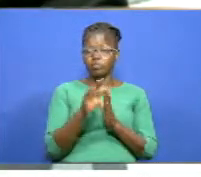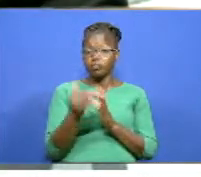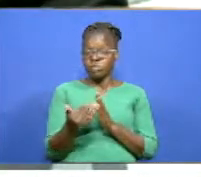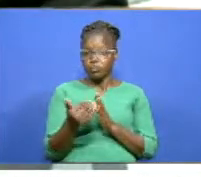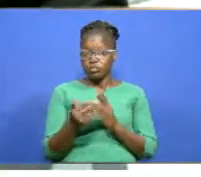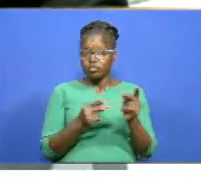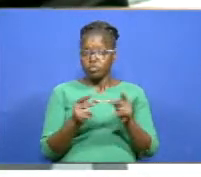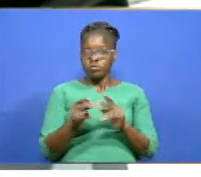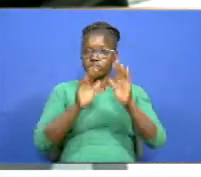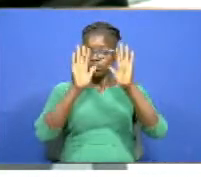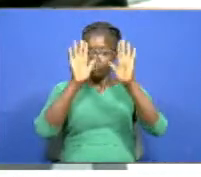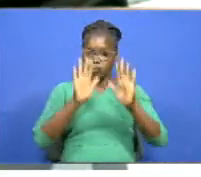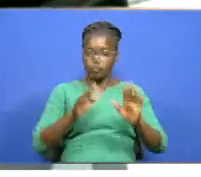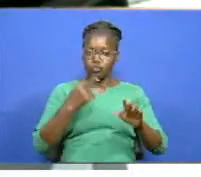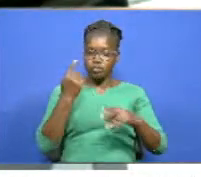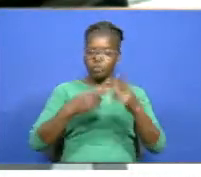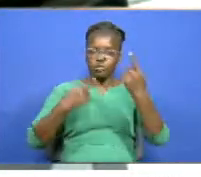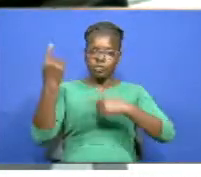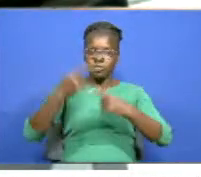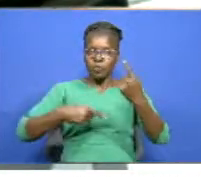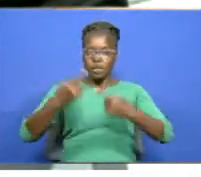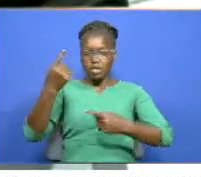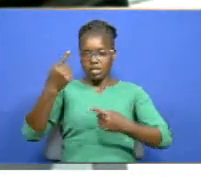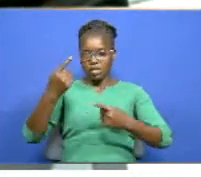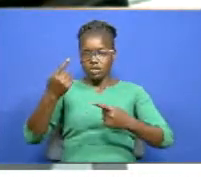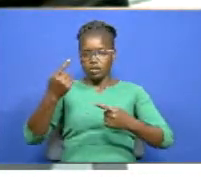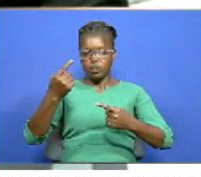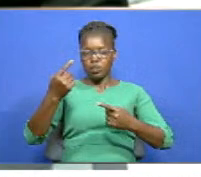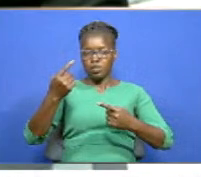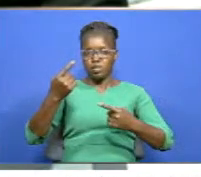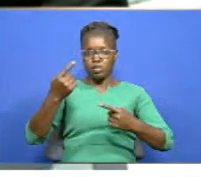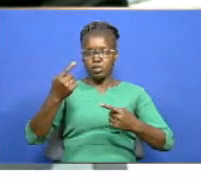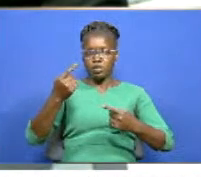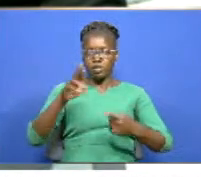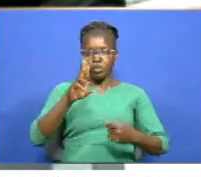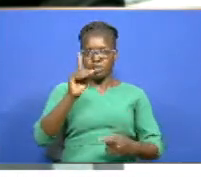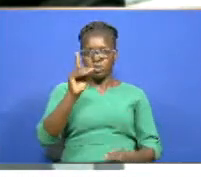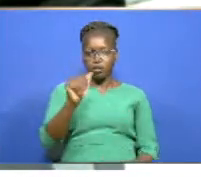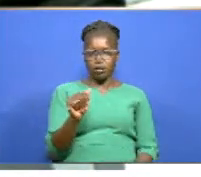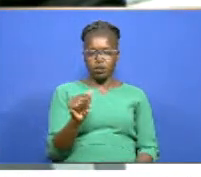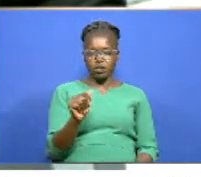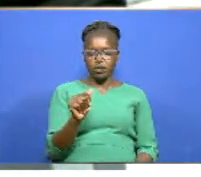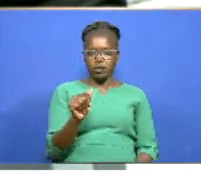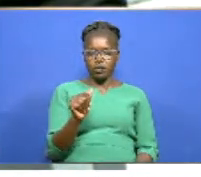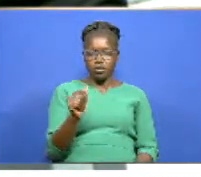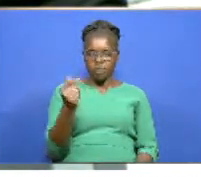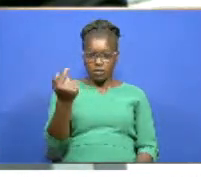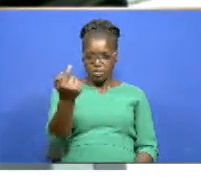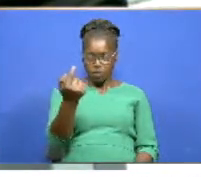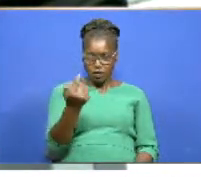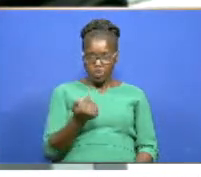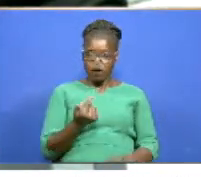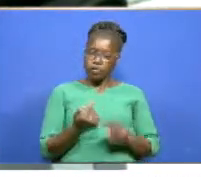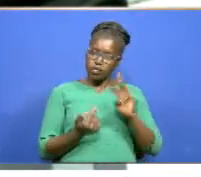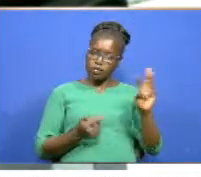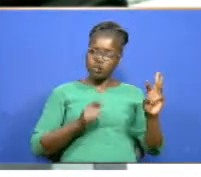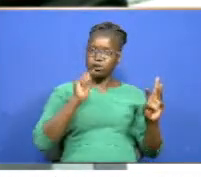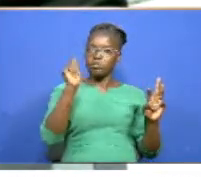key role in determining who will take the seat. UDA entrant into Western